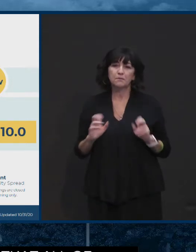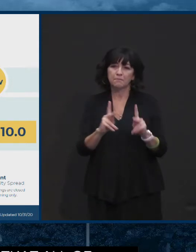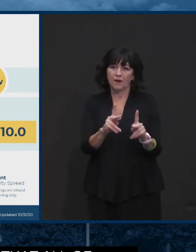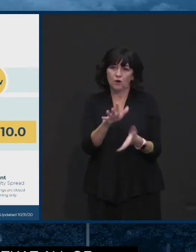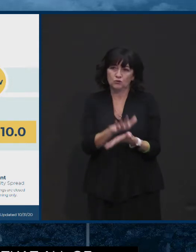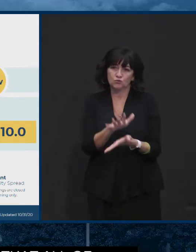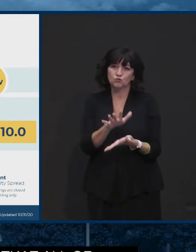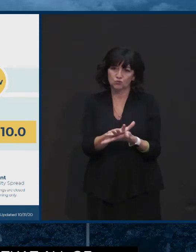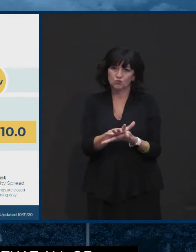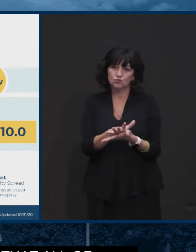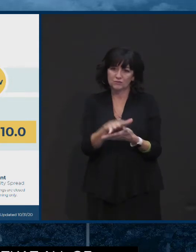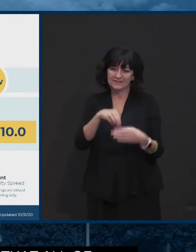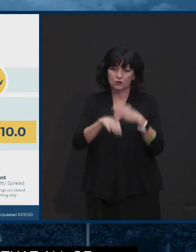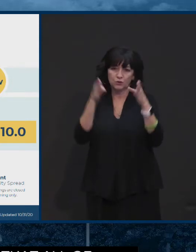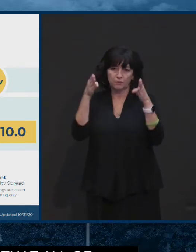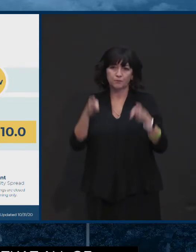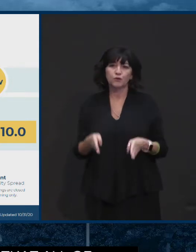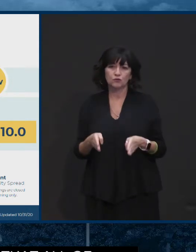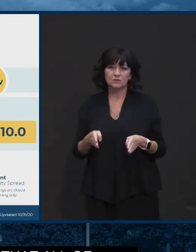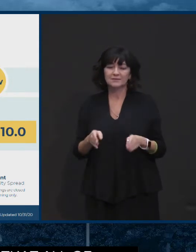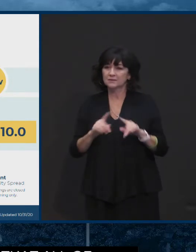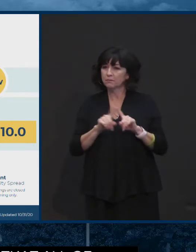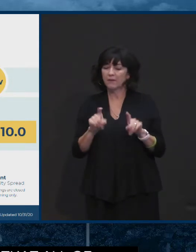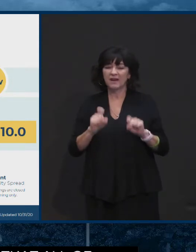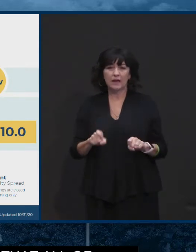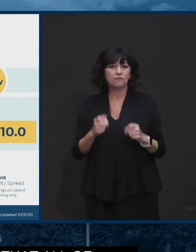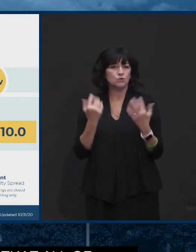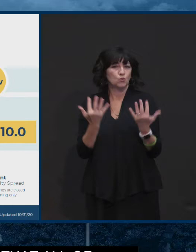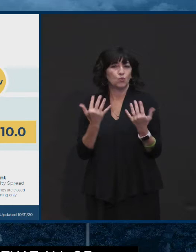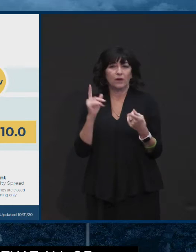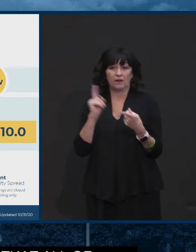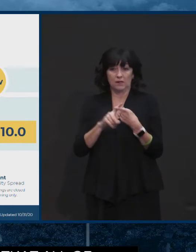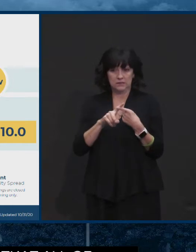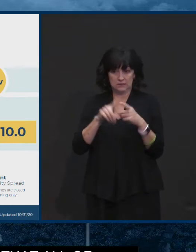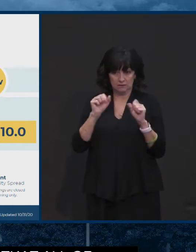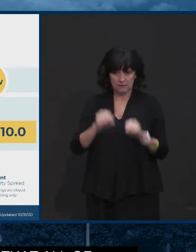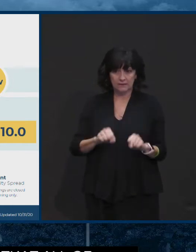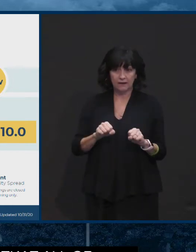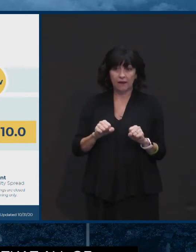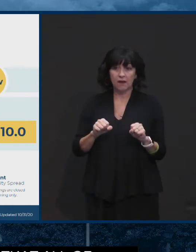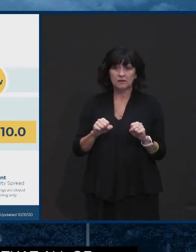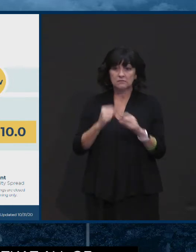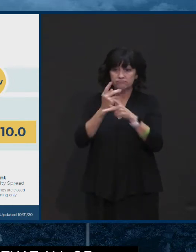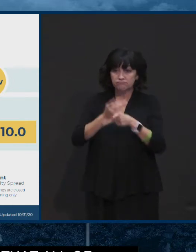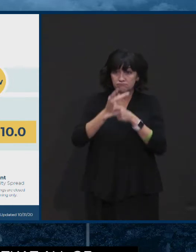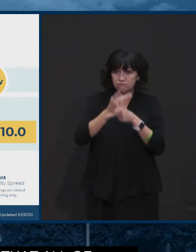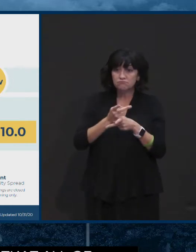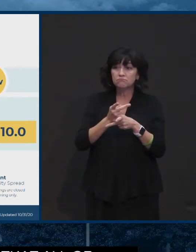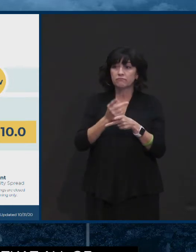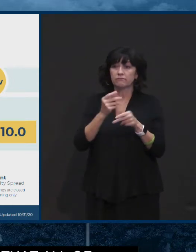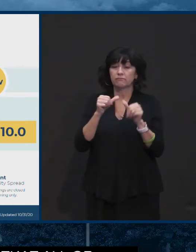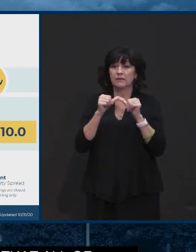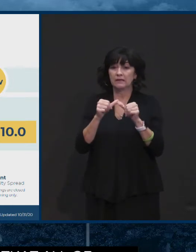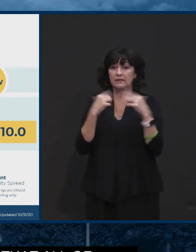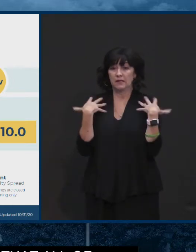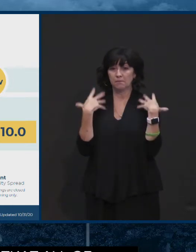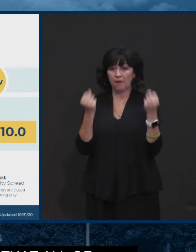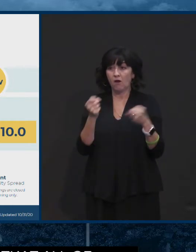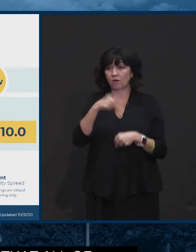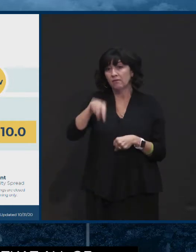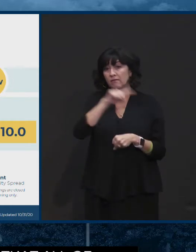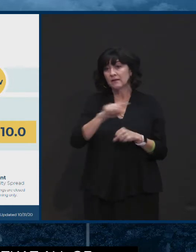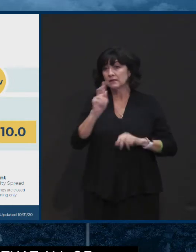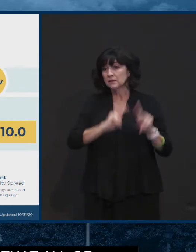do that and to do it in a safe way. We'll continue to monitor the new cases, the new positive cases as it relates